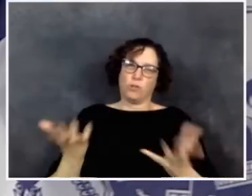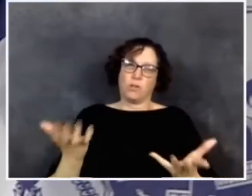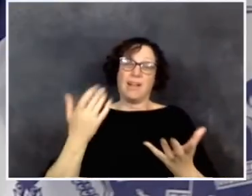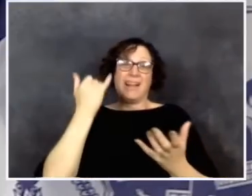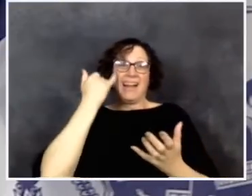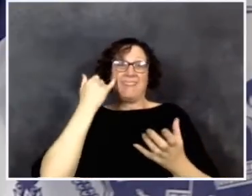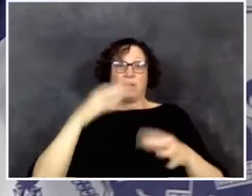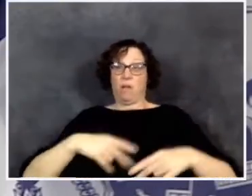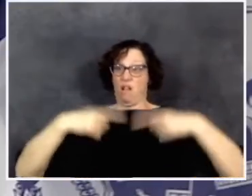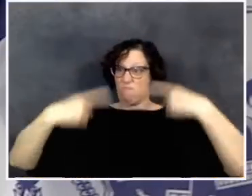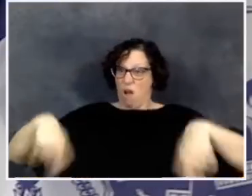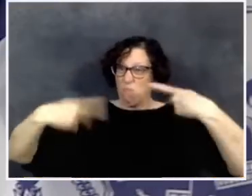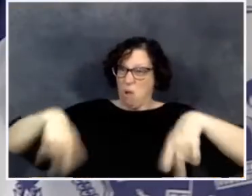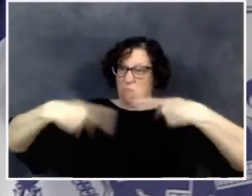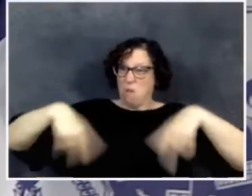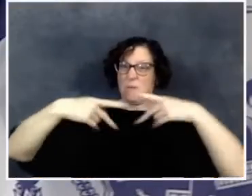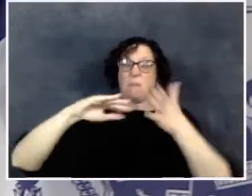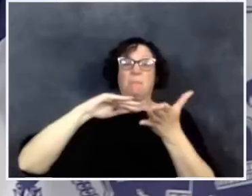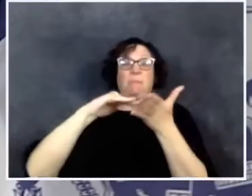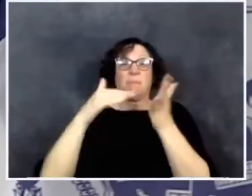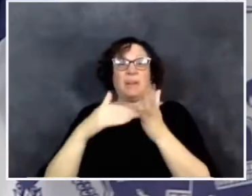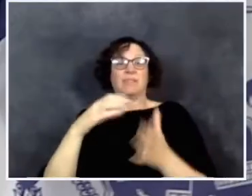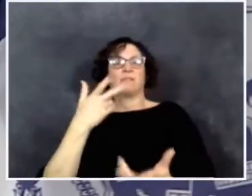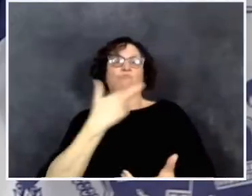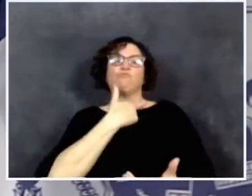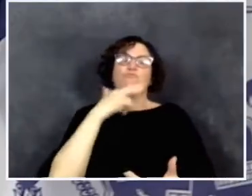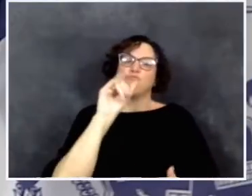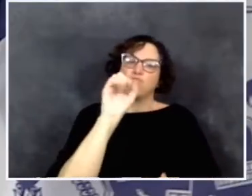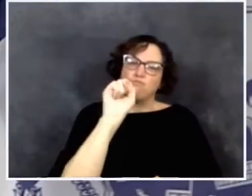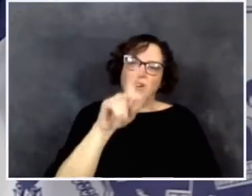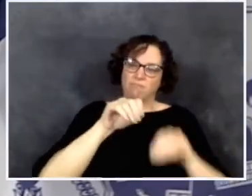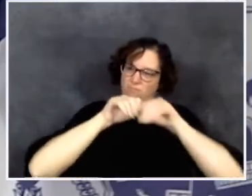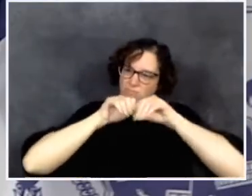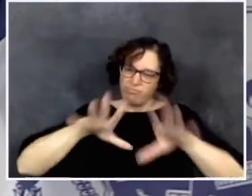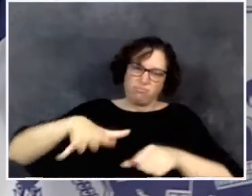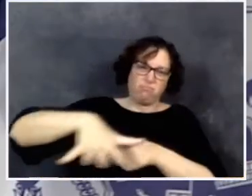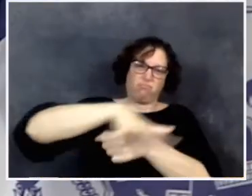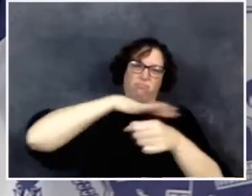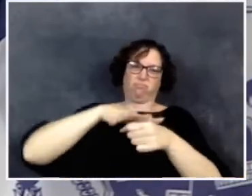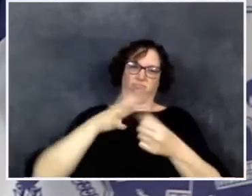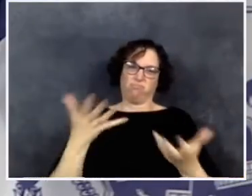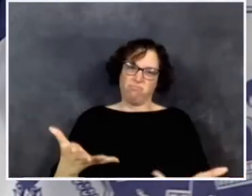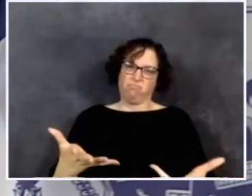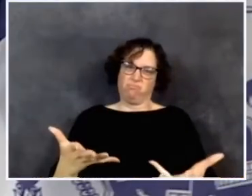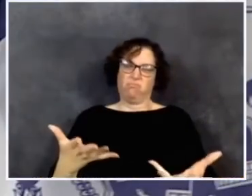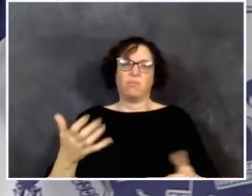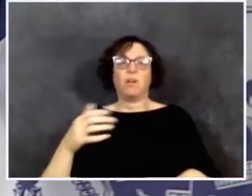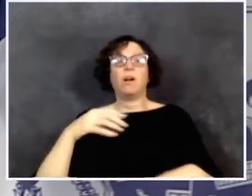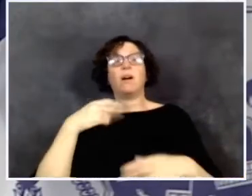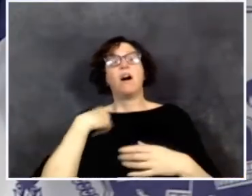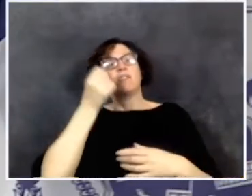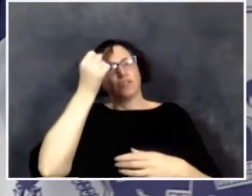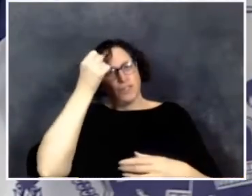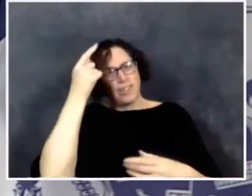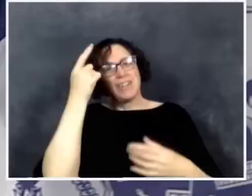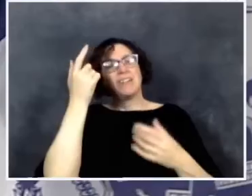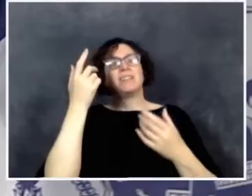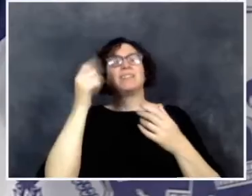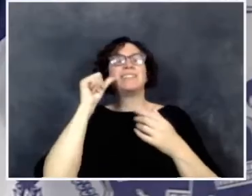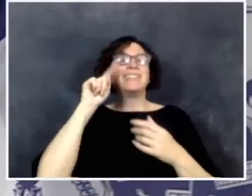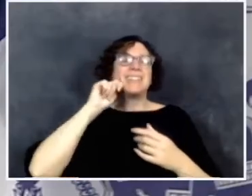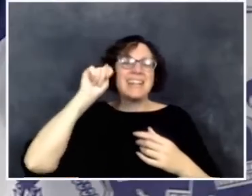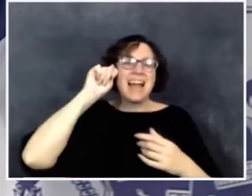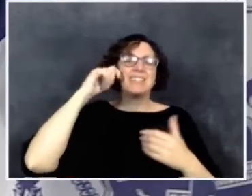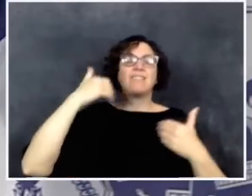understand teenagers, I understand, everything that they feel and maybe the way they don't hear information the same way adults